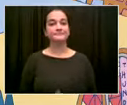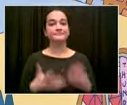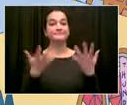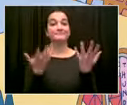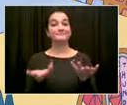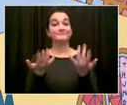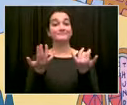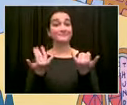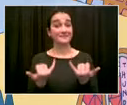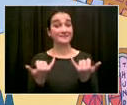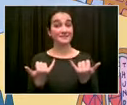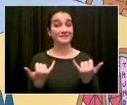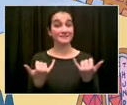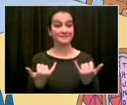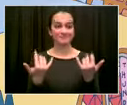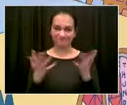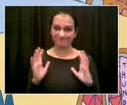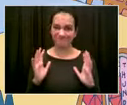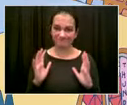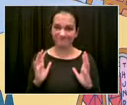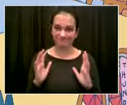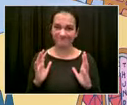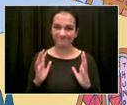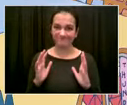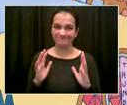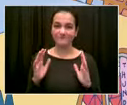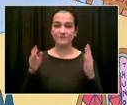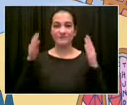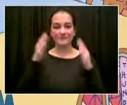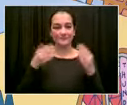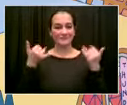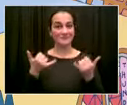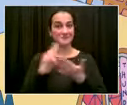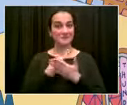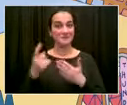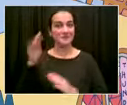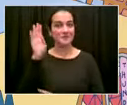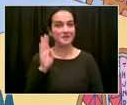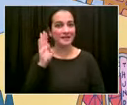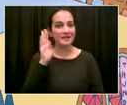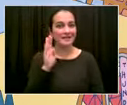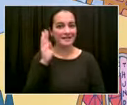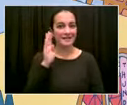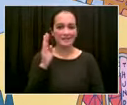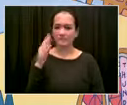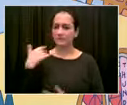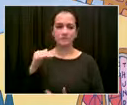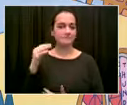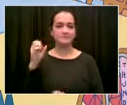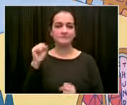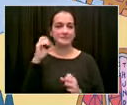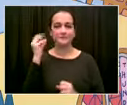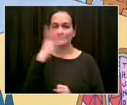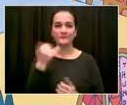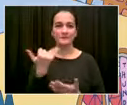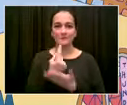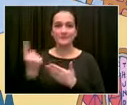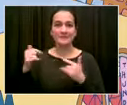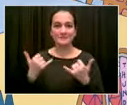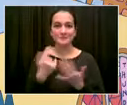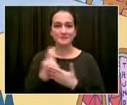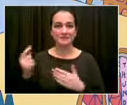It's for Brooklyn Week, this wonderful week, City Hall in your borough in Brooklyn. It's the last press conference, but I want to tell you a lot more good